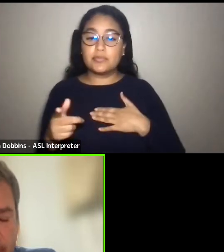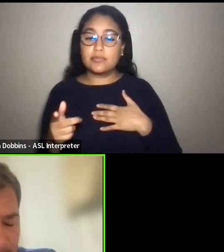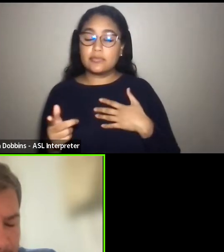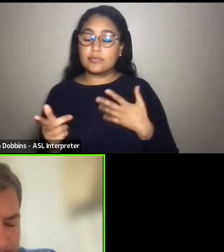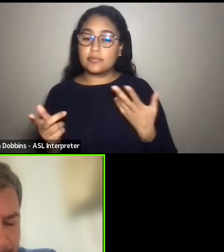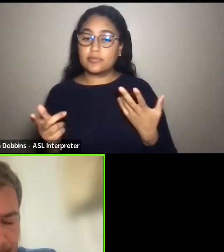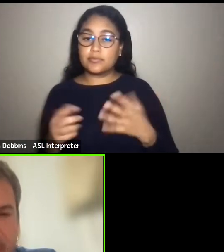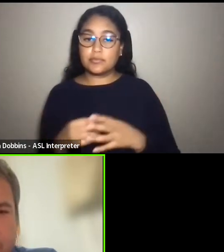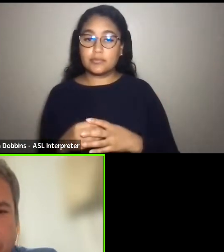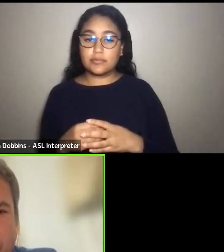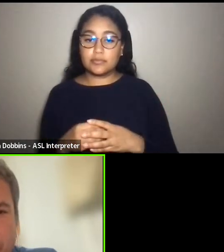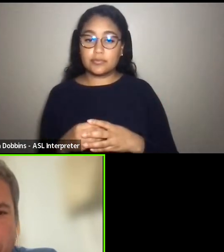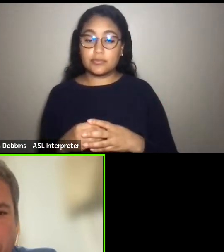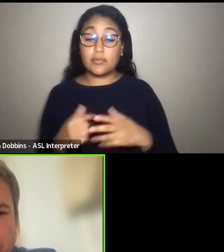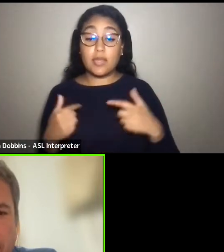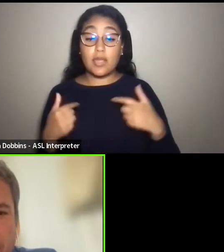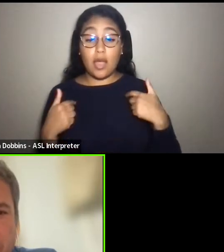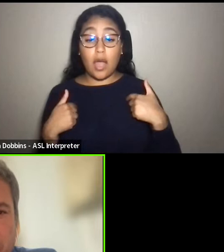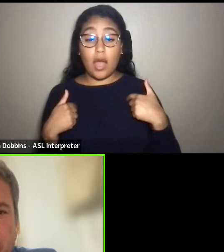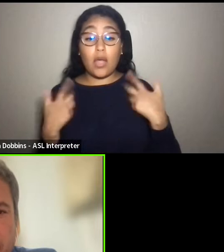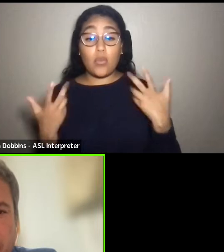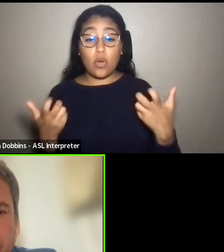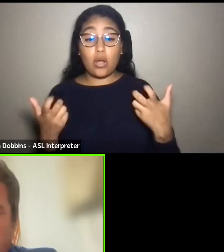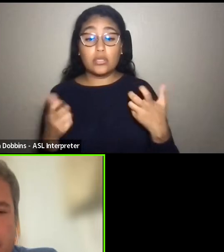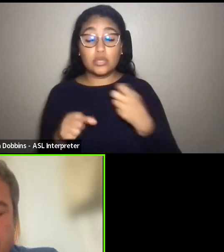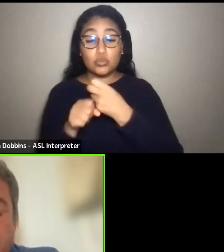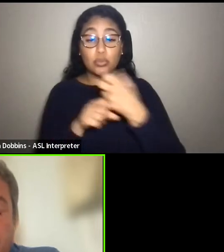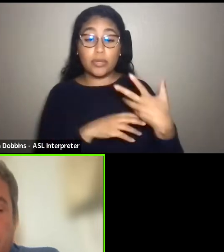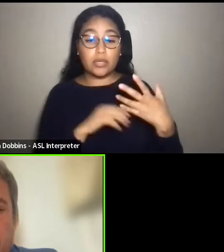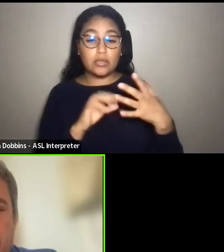feel. I was going to prepare a statement, but